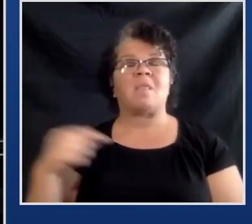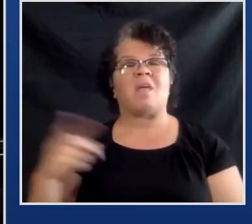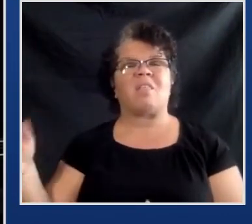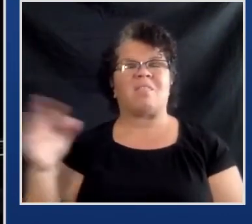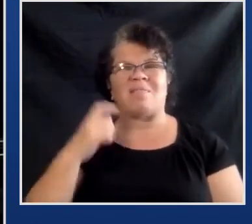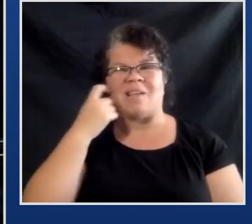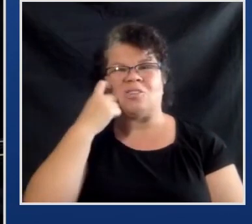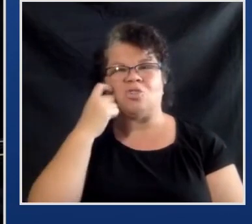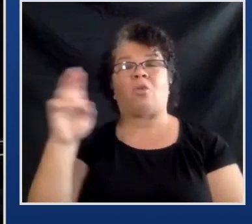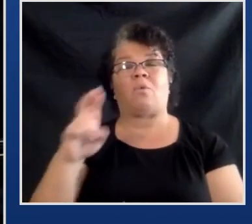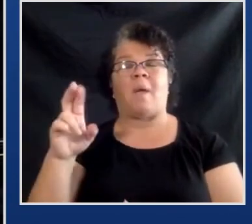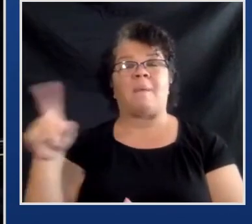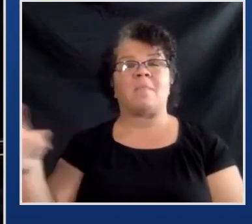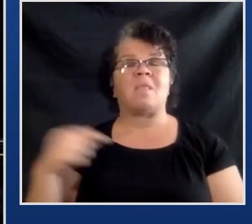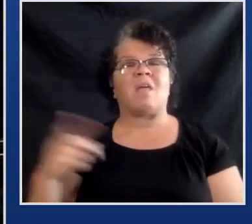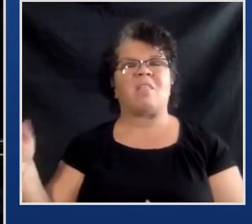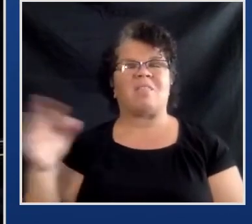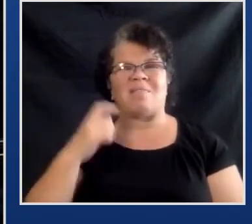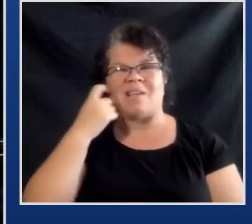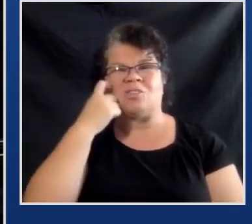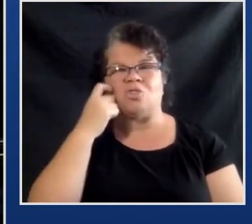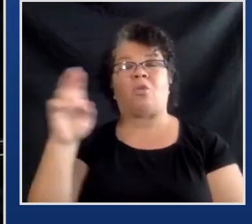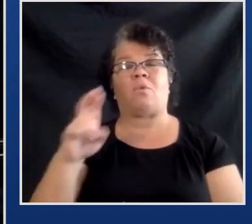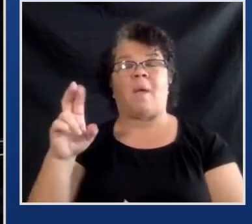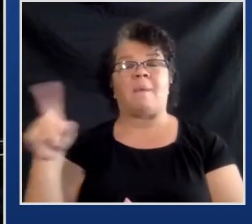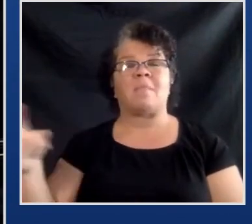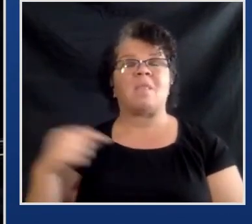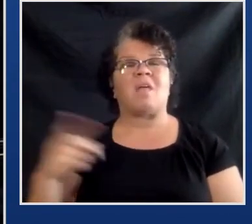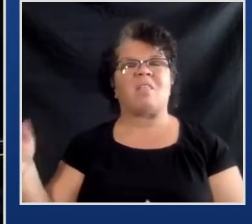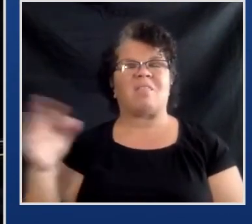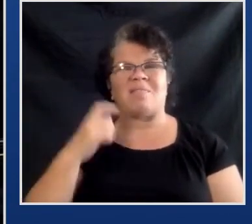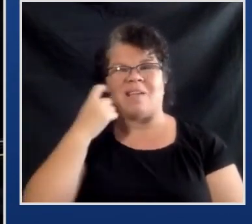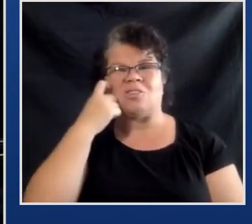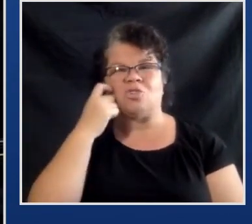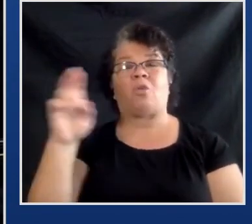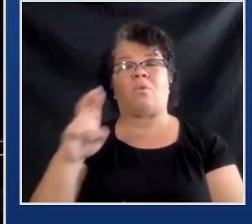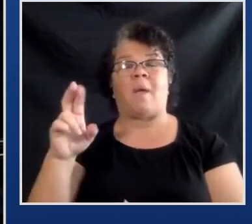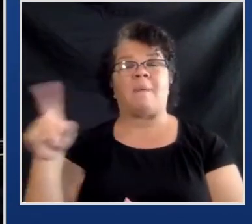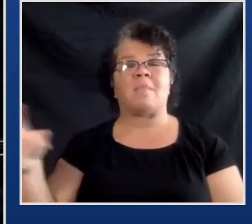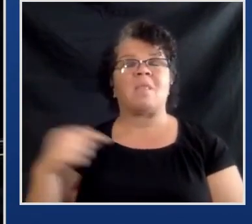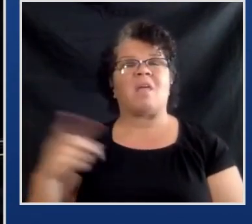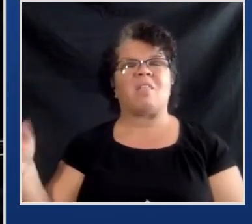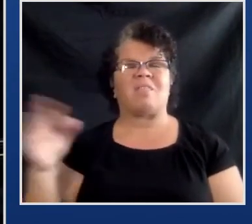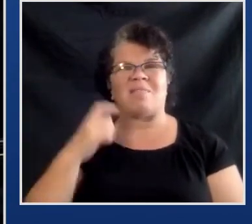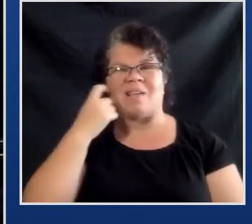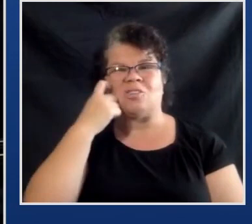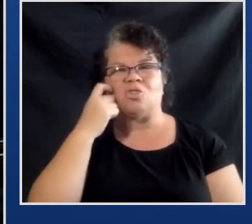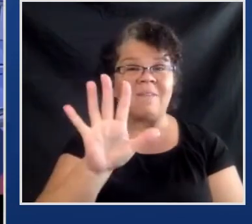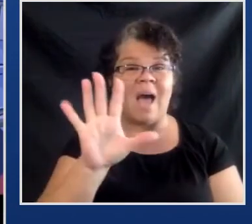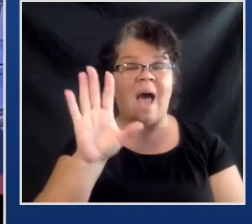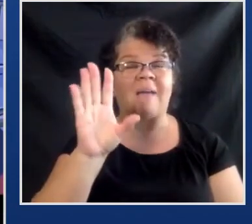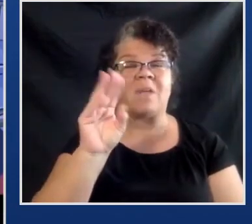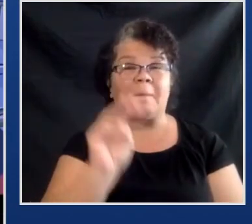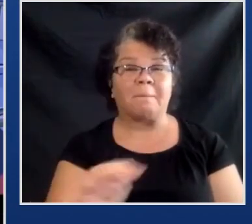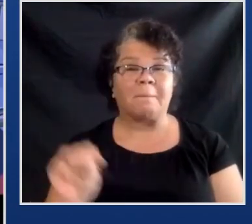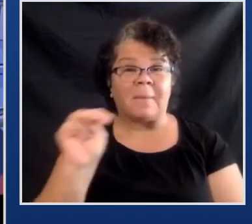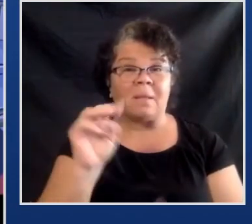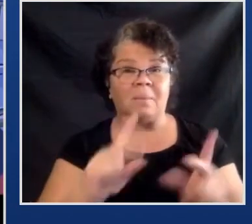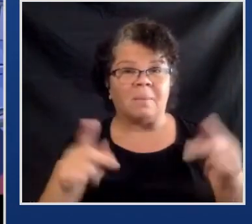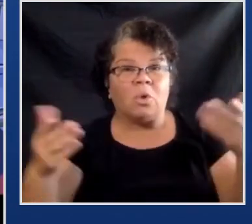Court nomination for one Supreme Court nomination for one Supreme Court nomination for one Supreme Court nomination for one.